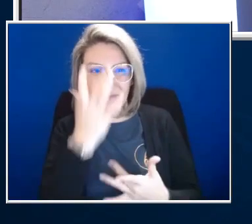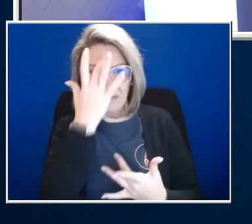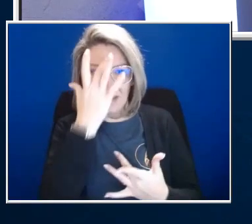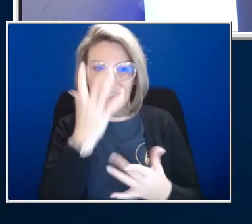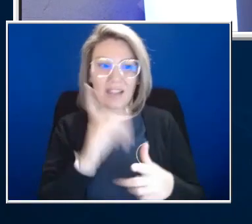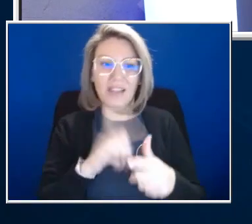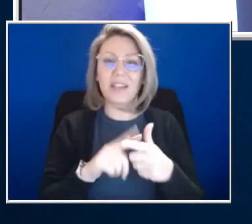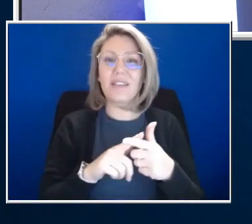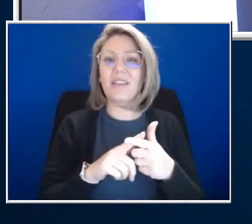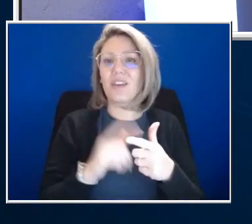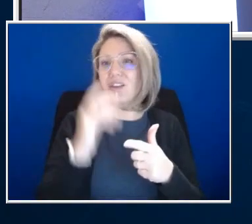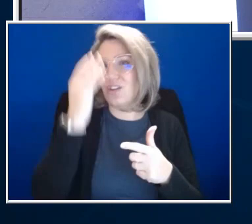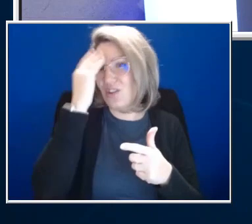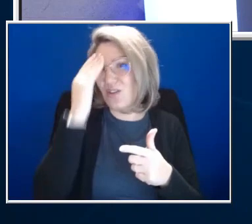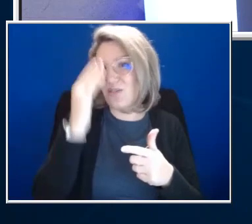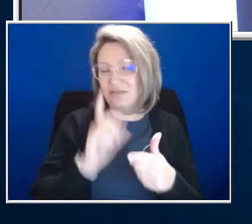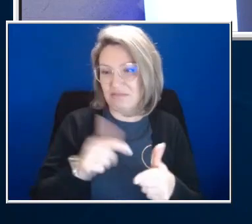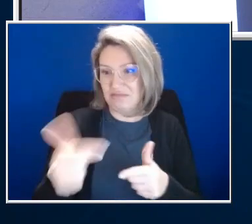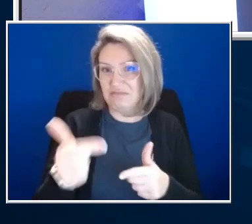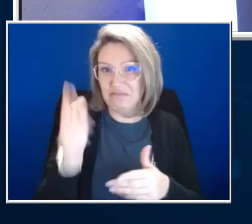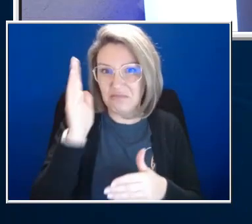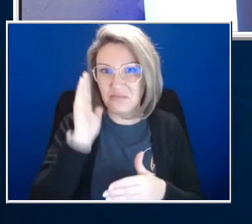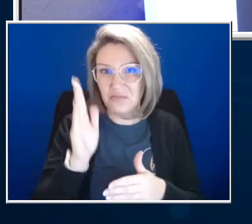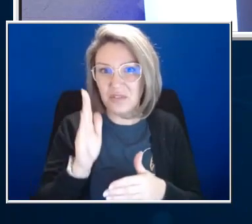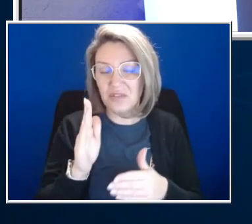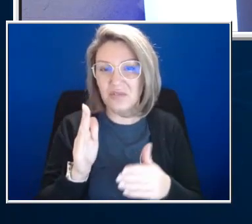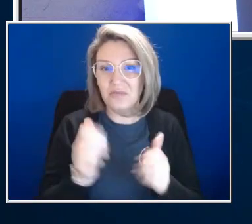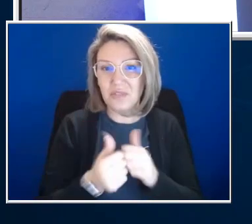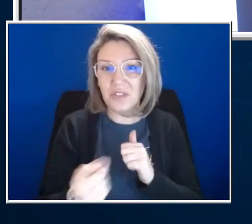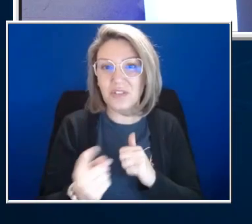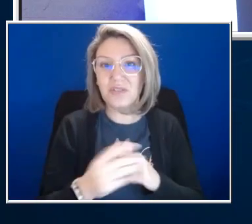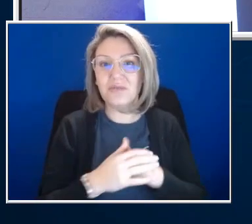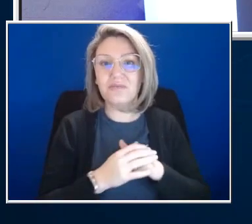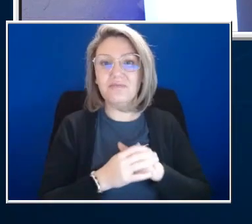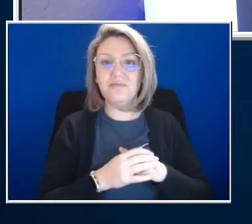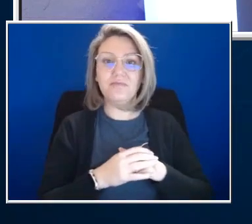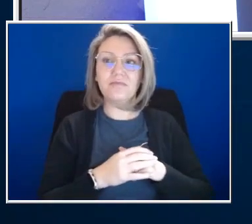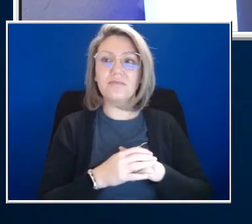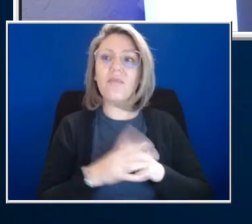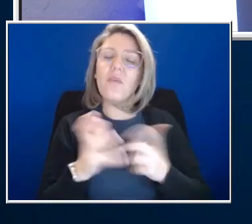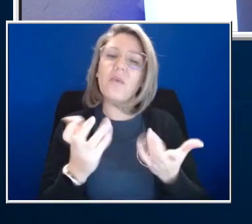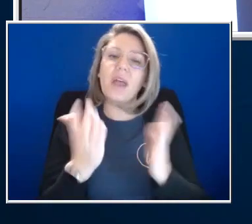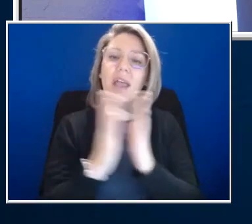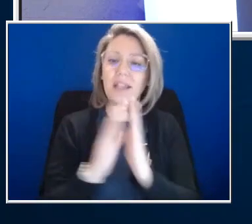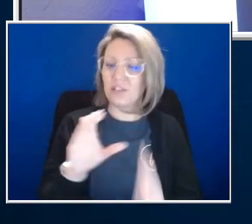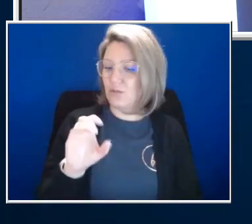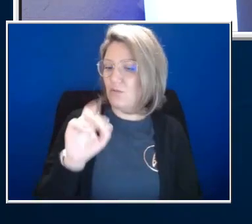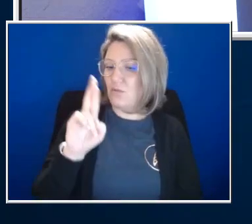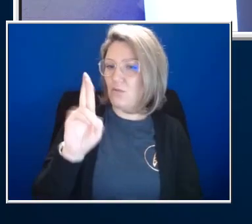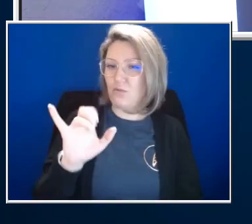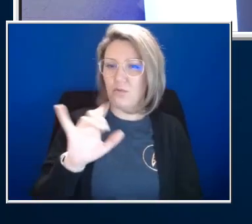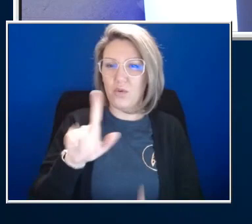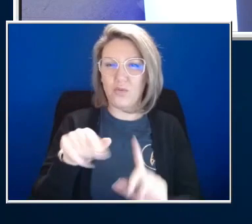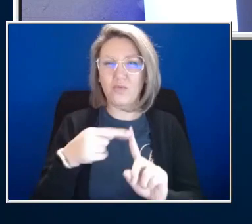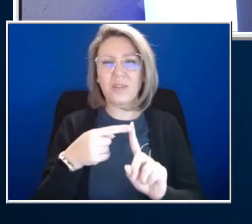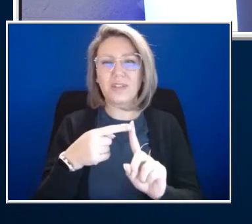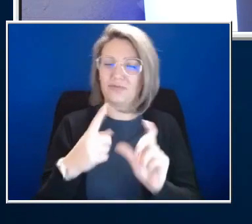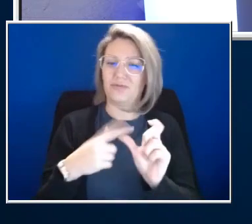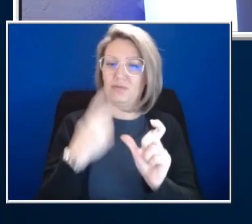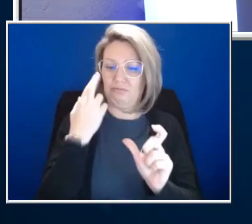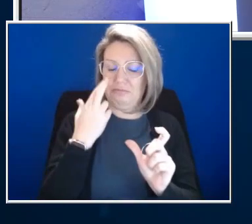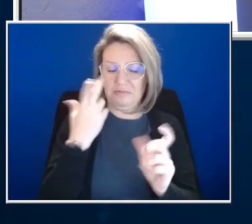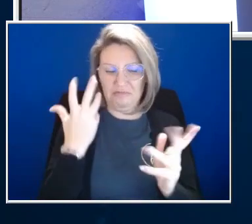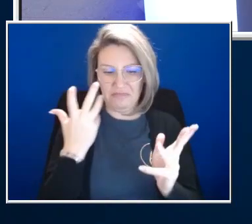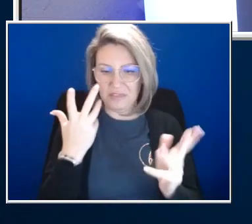knowing that it's coming for you. Right. So I want to ask Corey, when did you first realize something was wrong with you physically